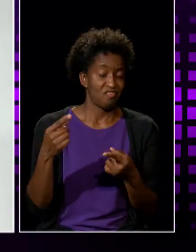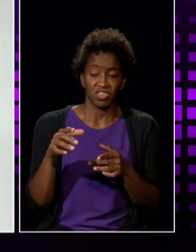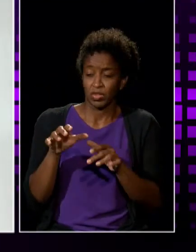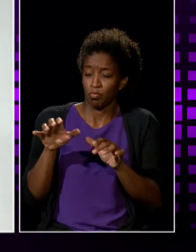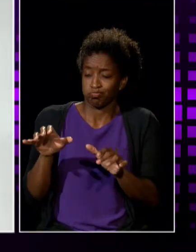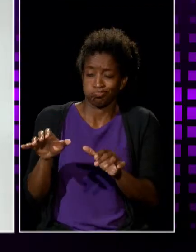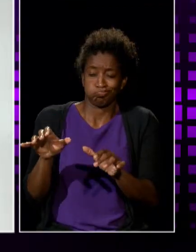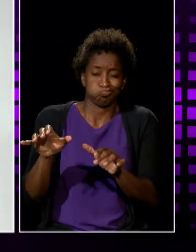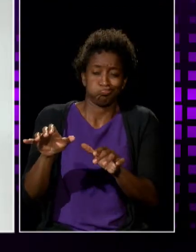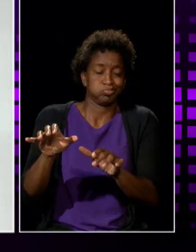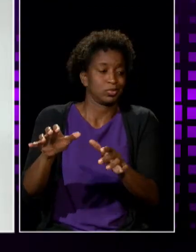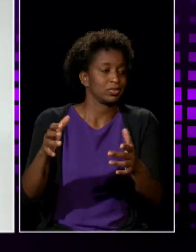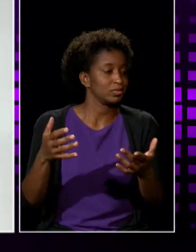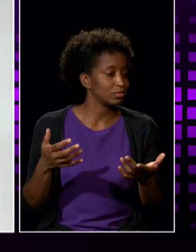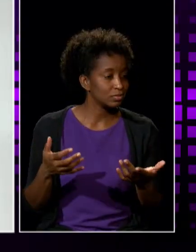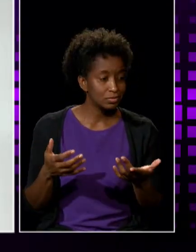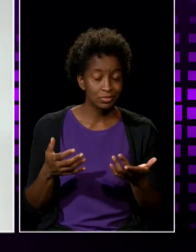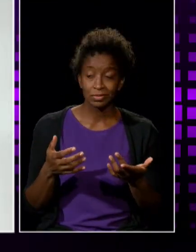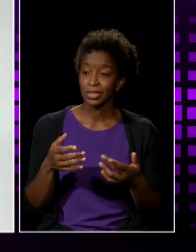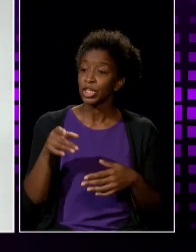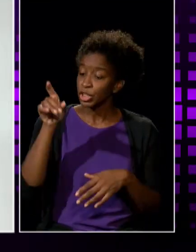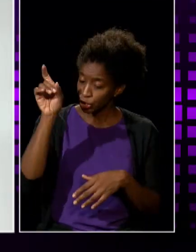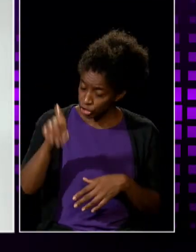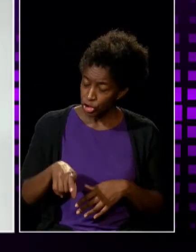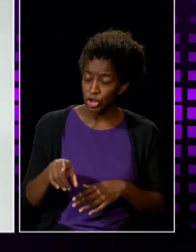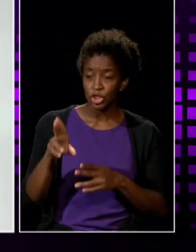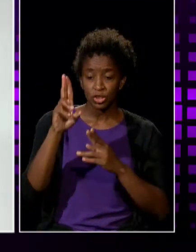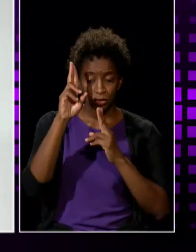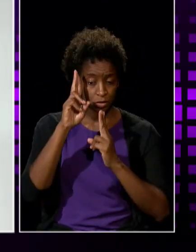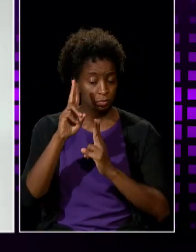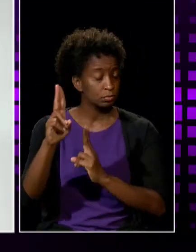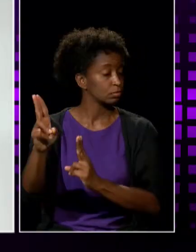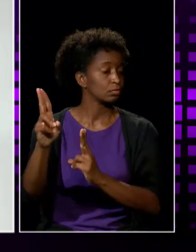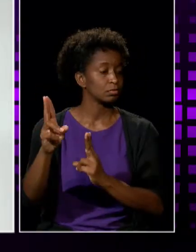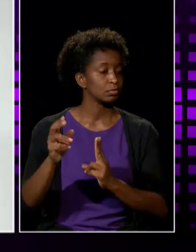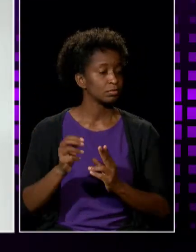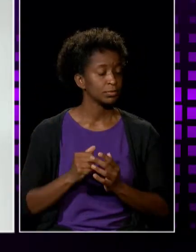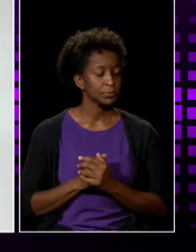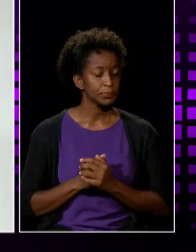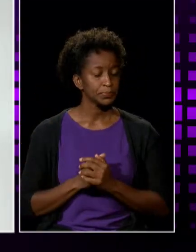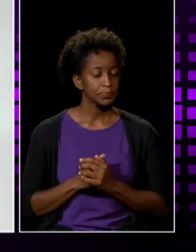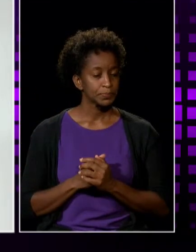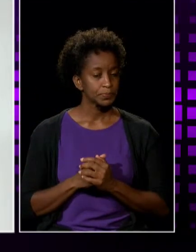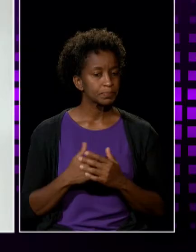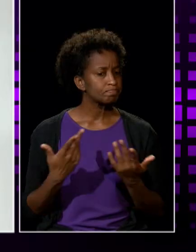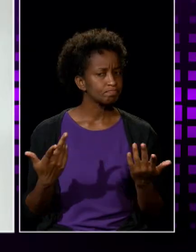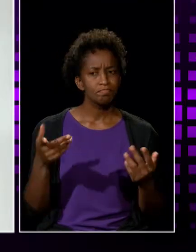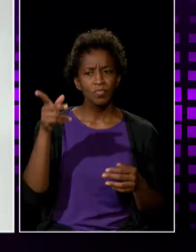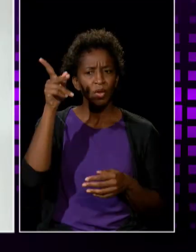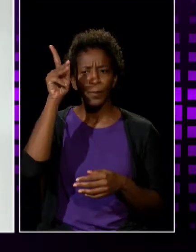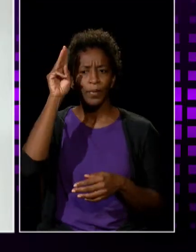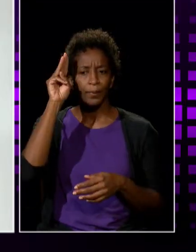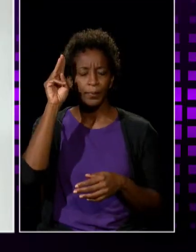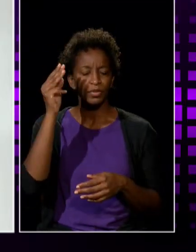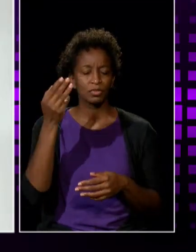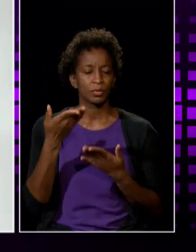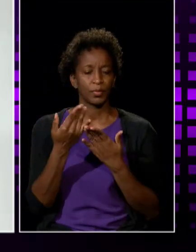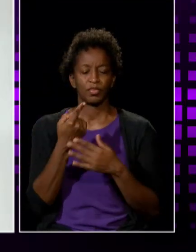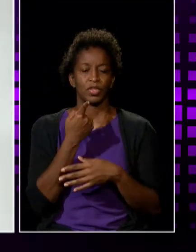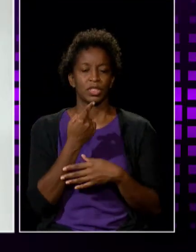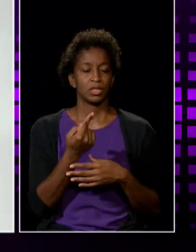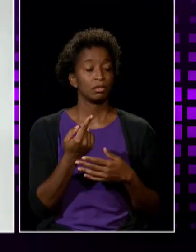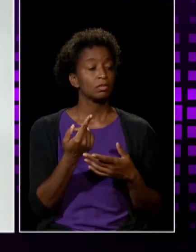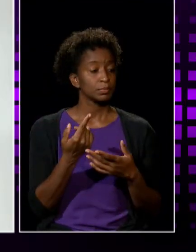She deserves this. She deserves everything, and she deserves more. As the Prime Minister said, Barbadians can be